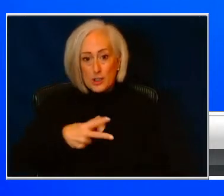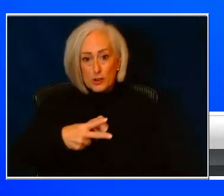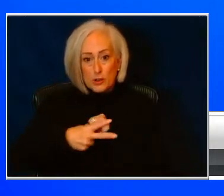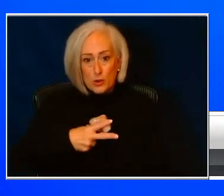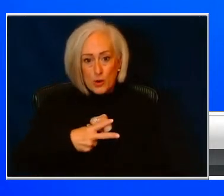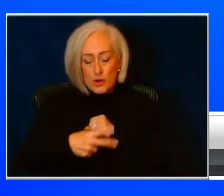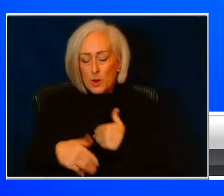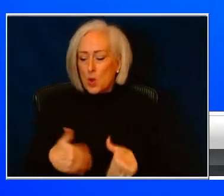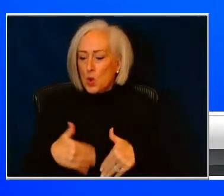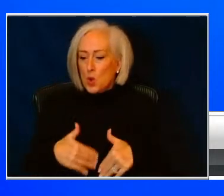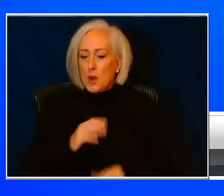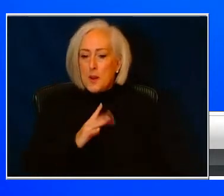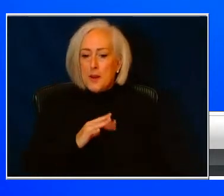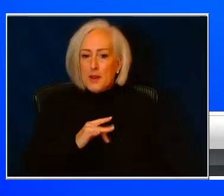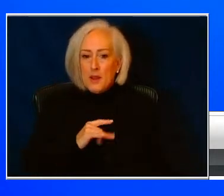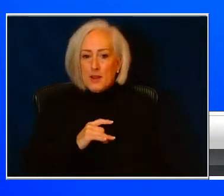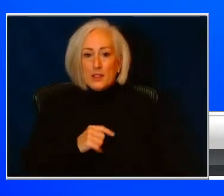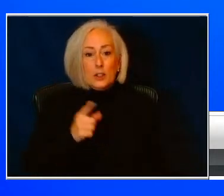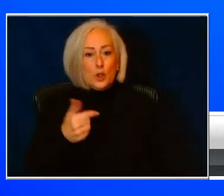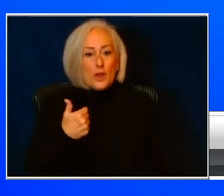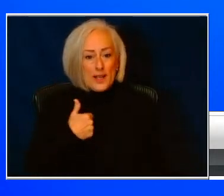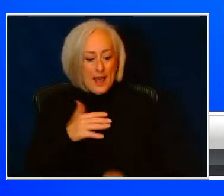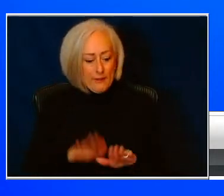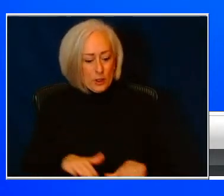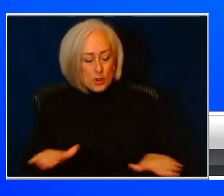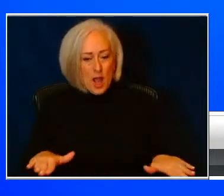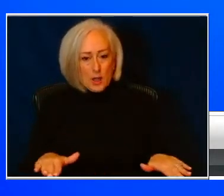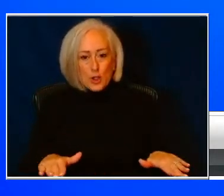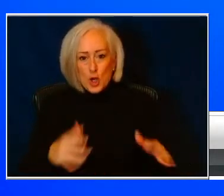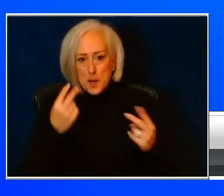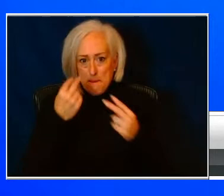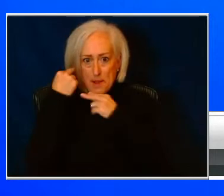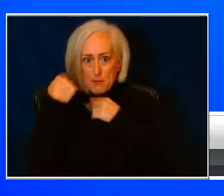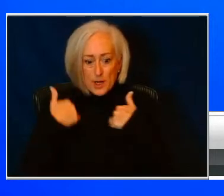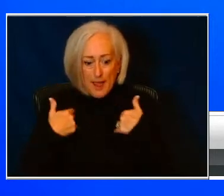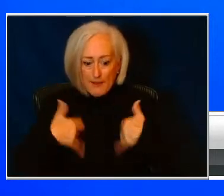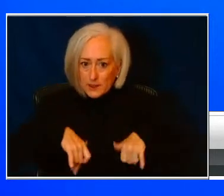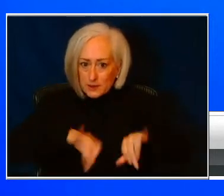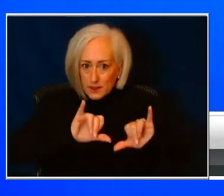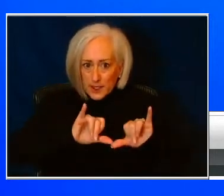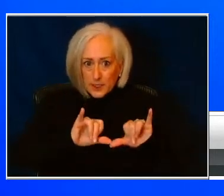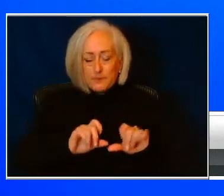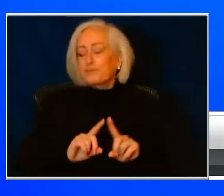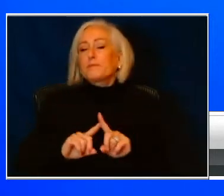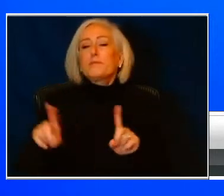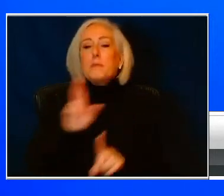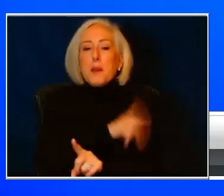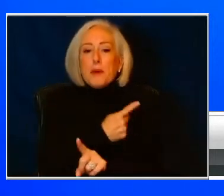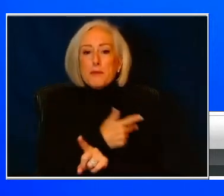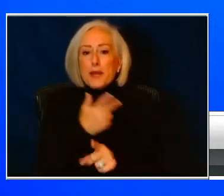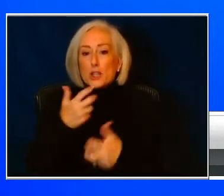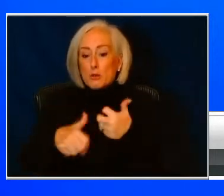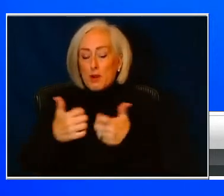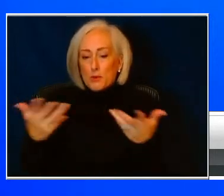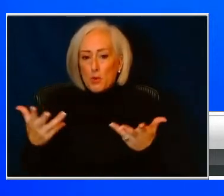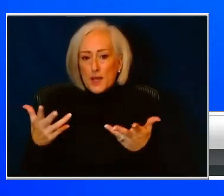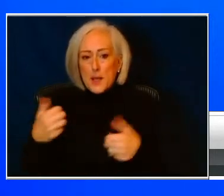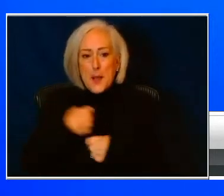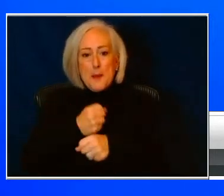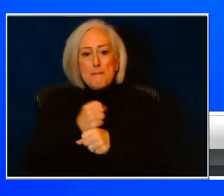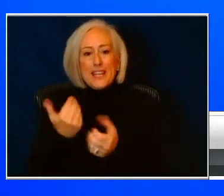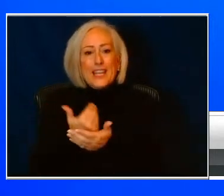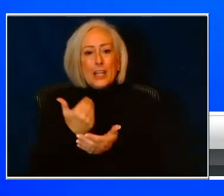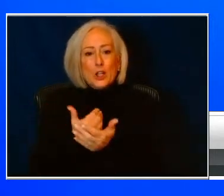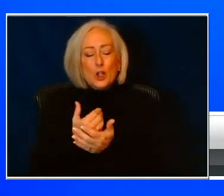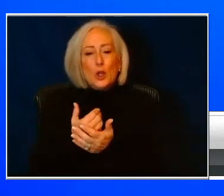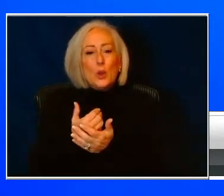can have your childhood memories. So one of the problems that many of these patients has actually making new memories. So you put your car key, or you put